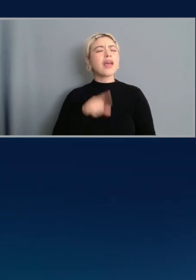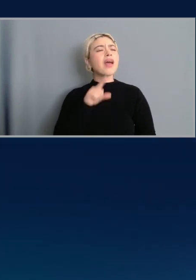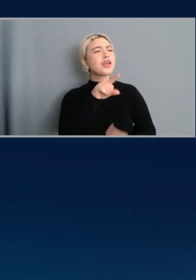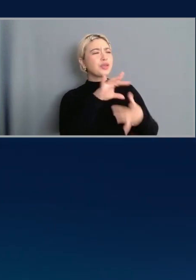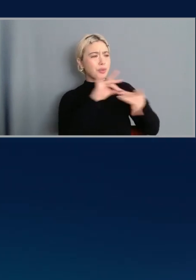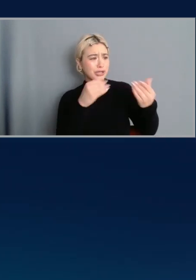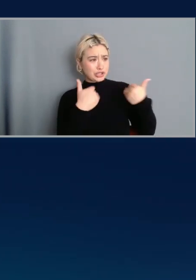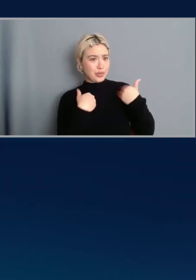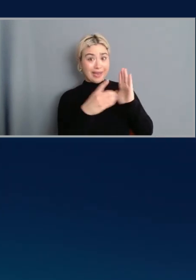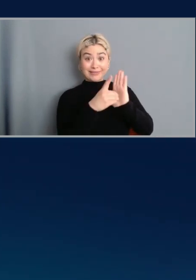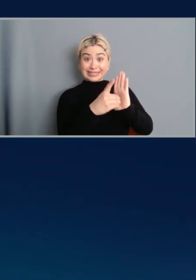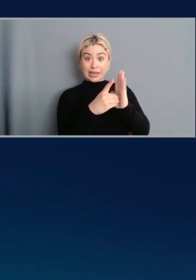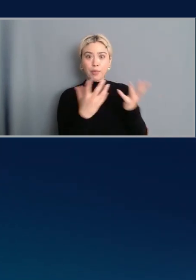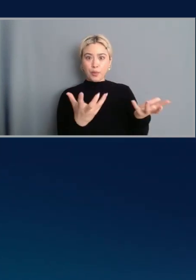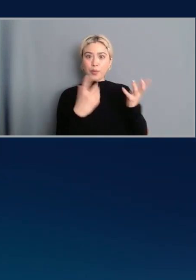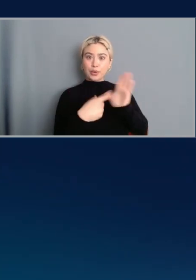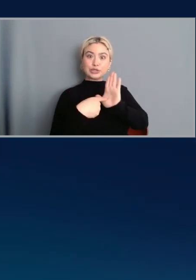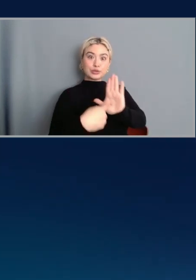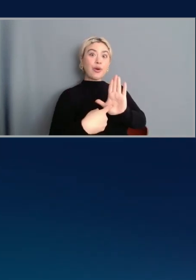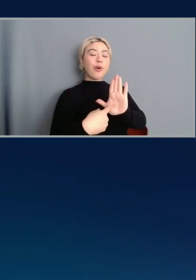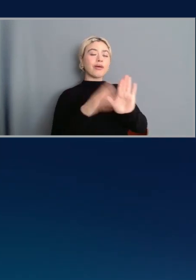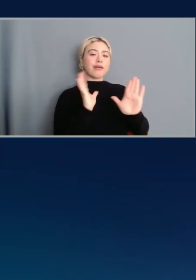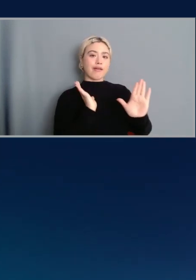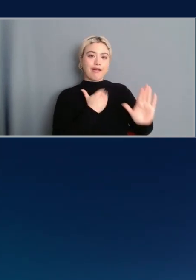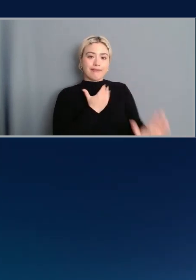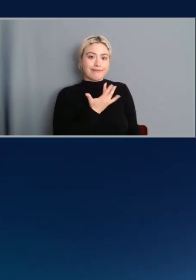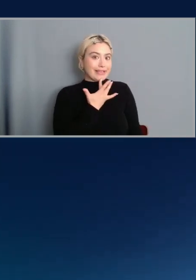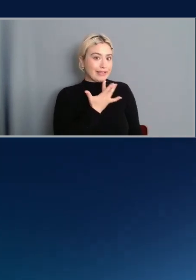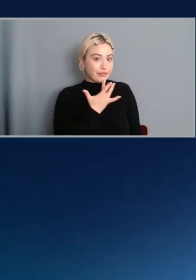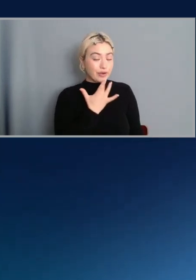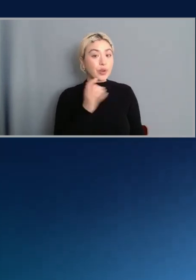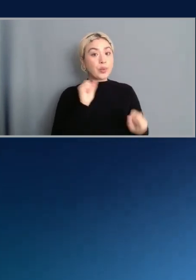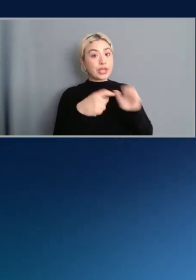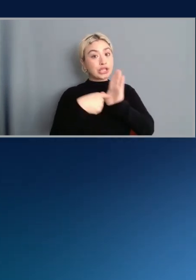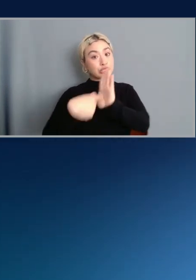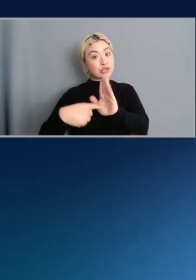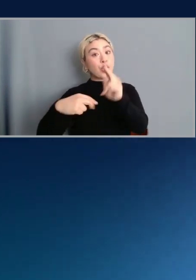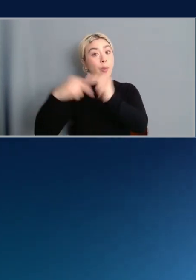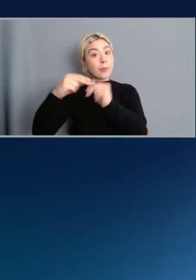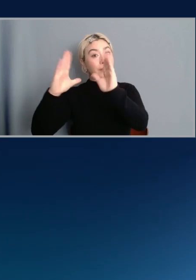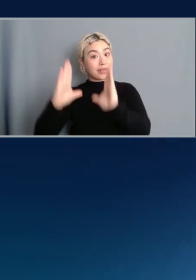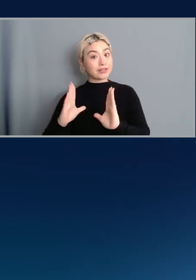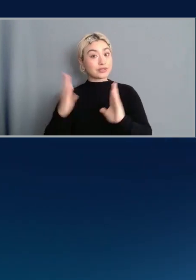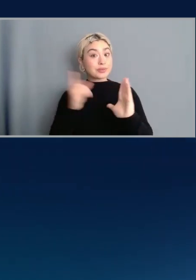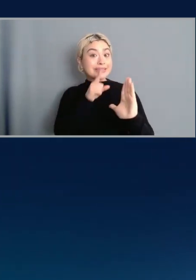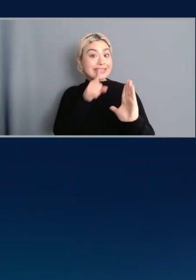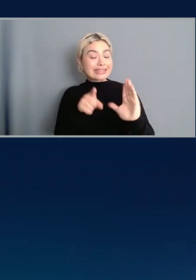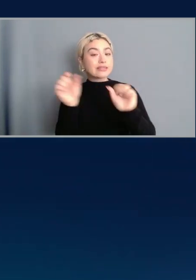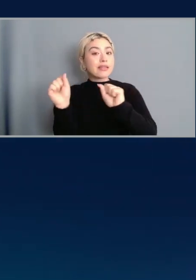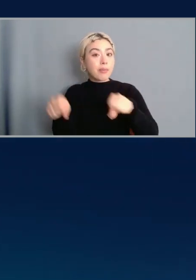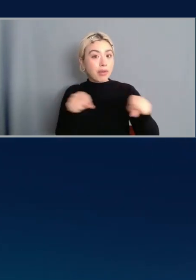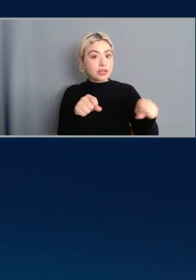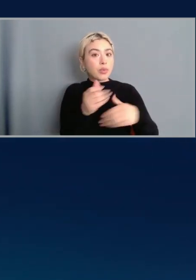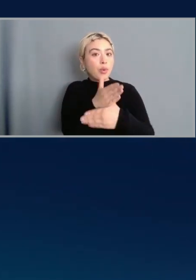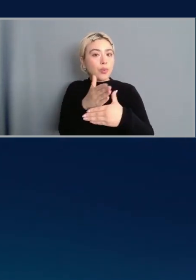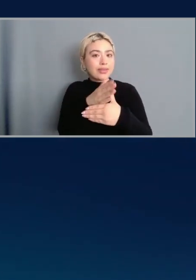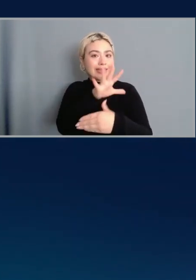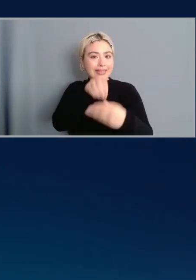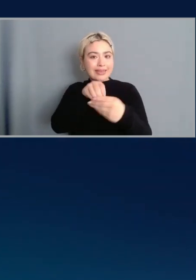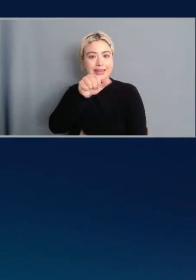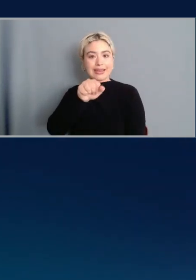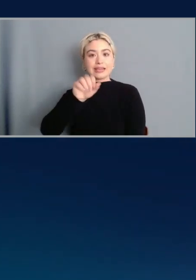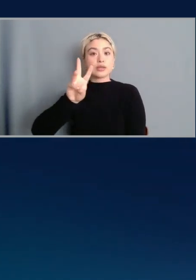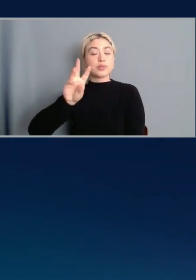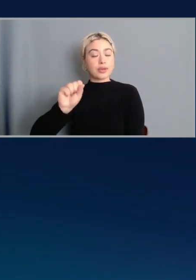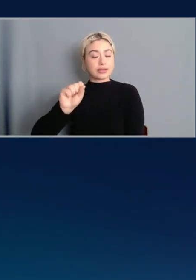demo. We definitely want to get to the demo. That is our favorite thing because we get to show builders what it is that is possible within AWS. So